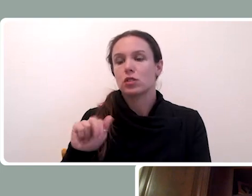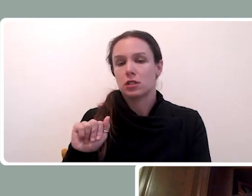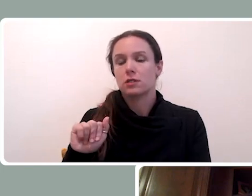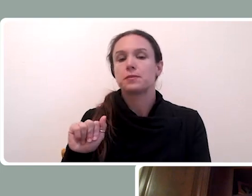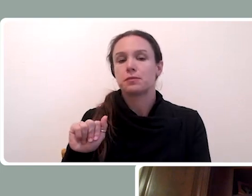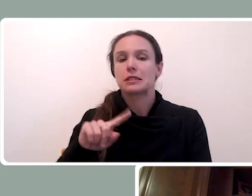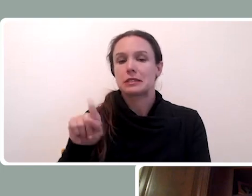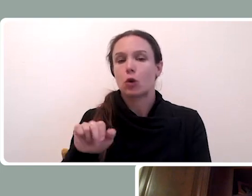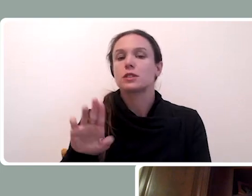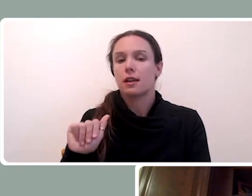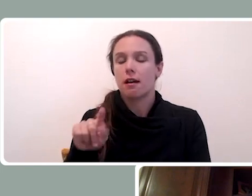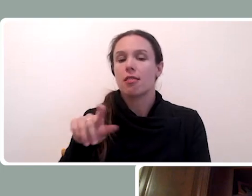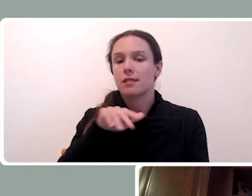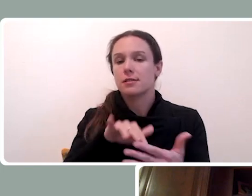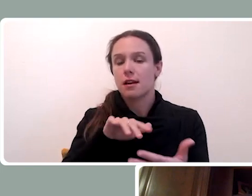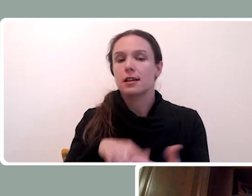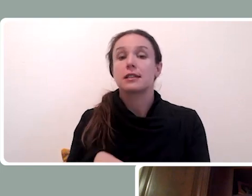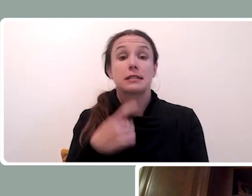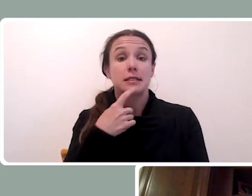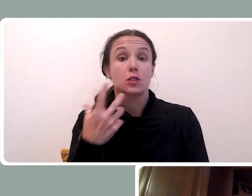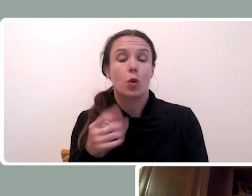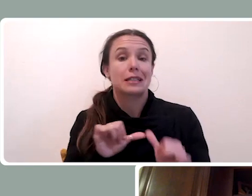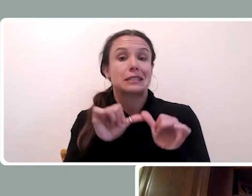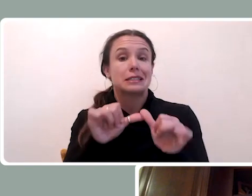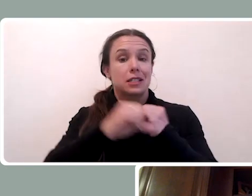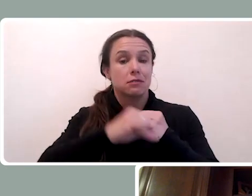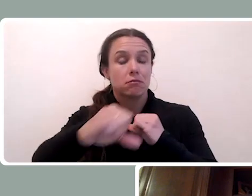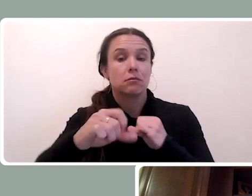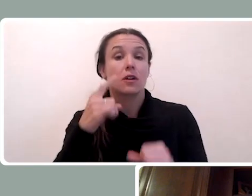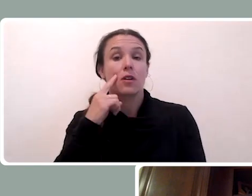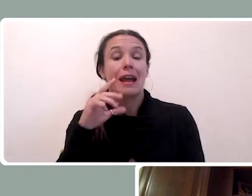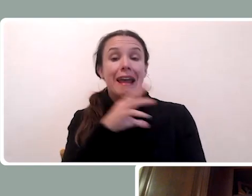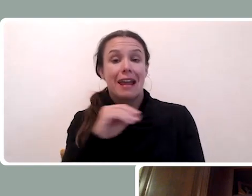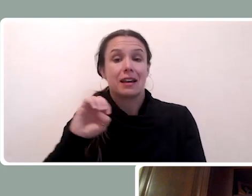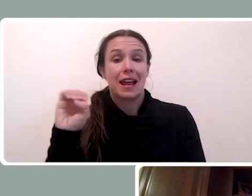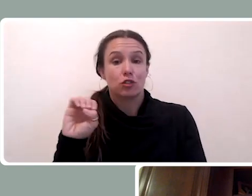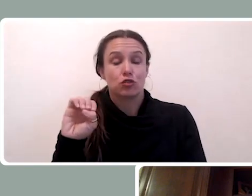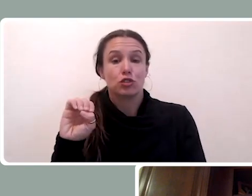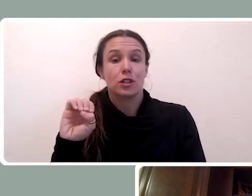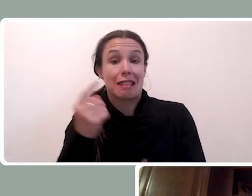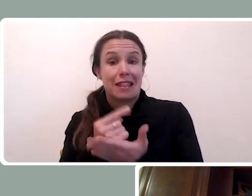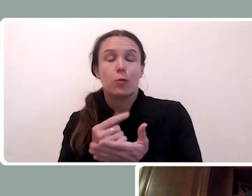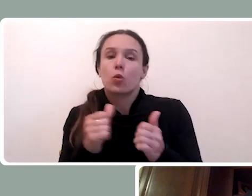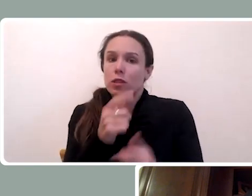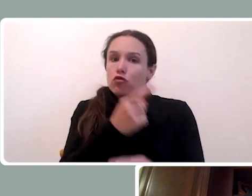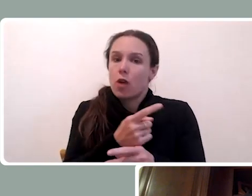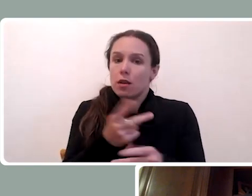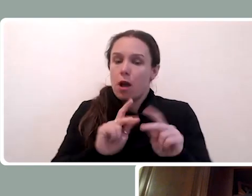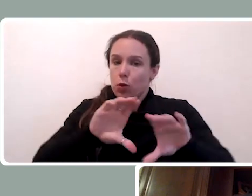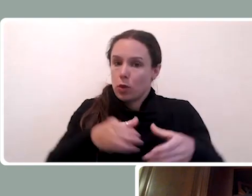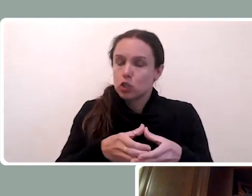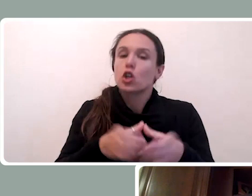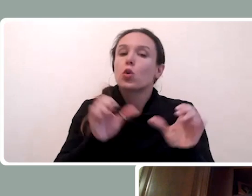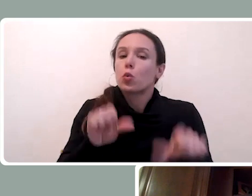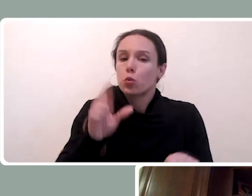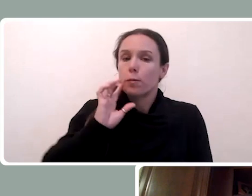another trial that says that extended duration anti-estrogen therapy in the right patient population would be of benefit. So